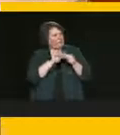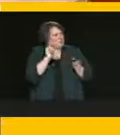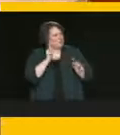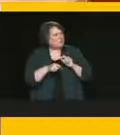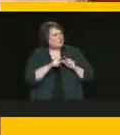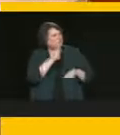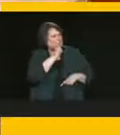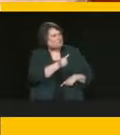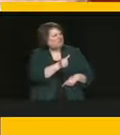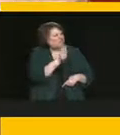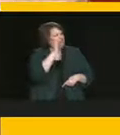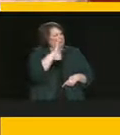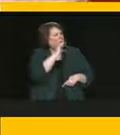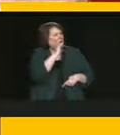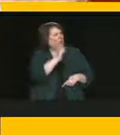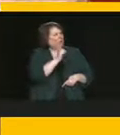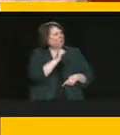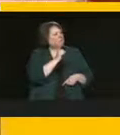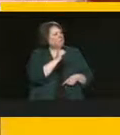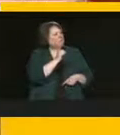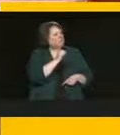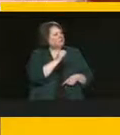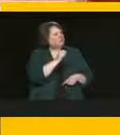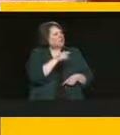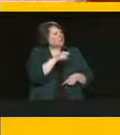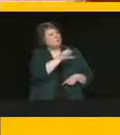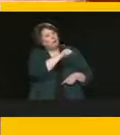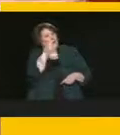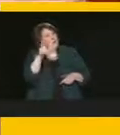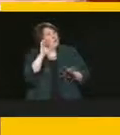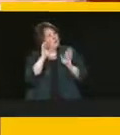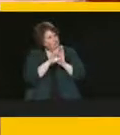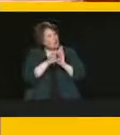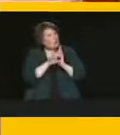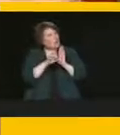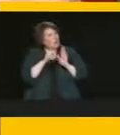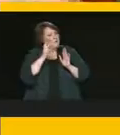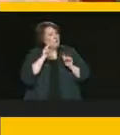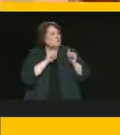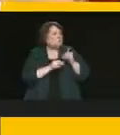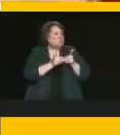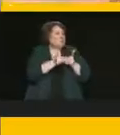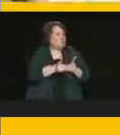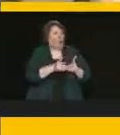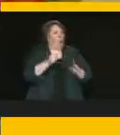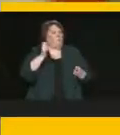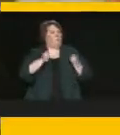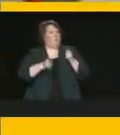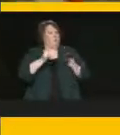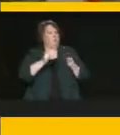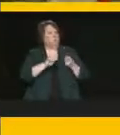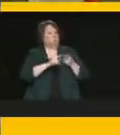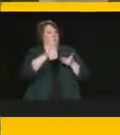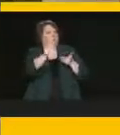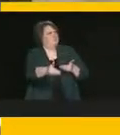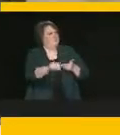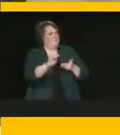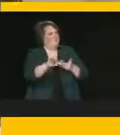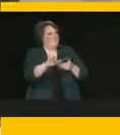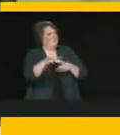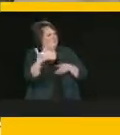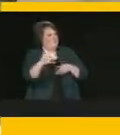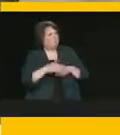you adjusted your short-term predictions until May 5th? This is Dr. New. Thank you